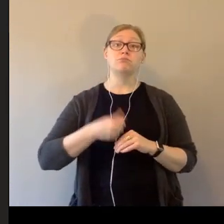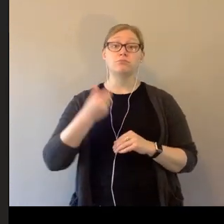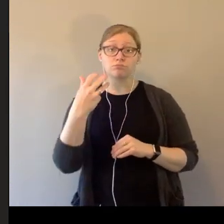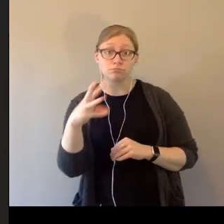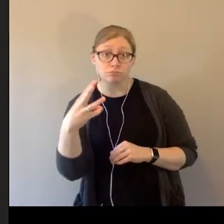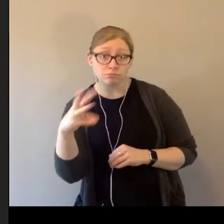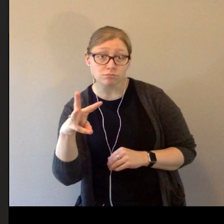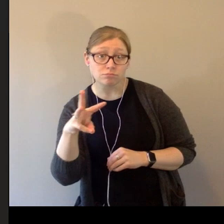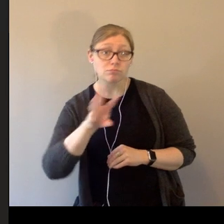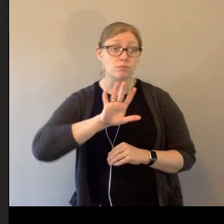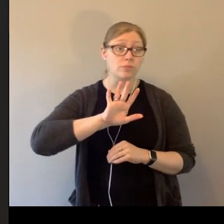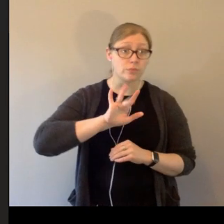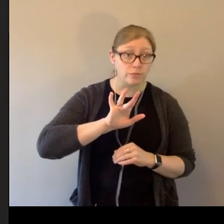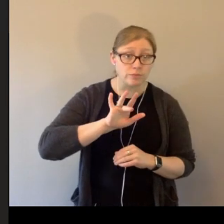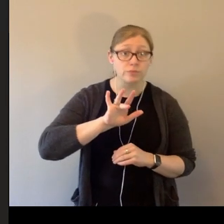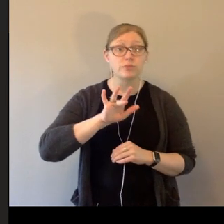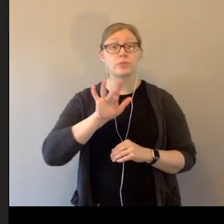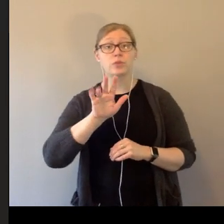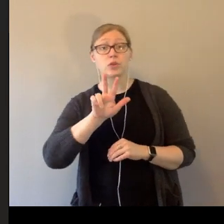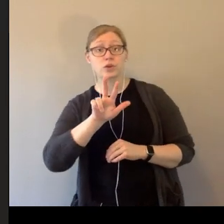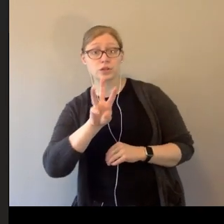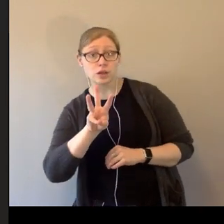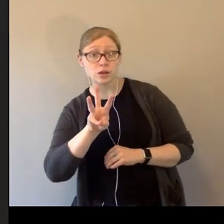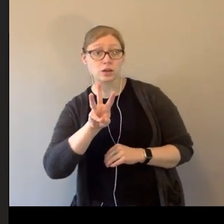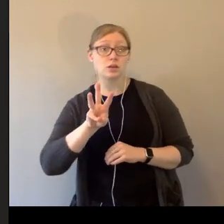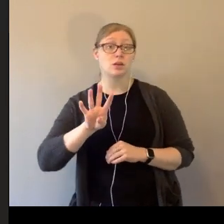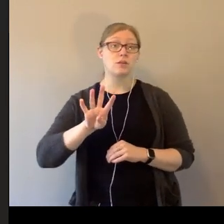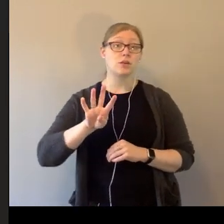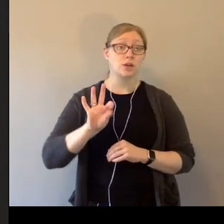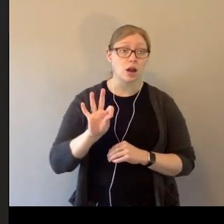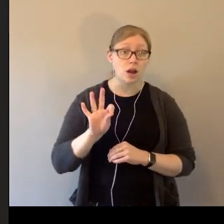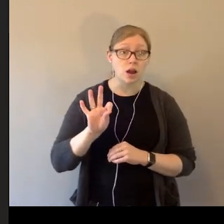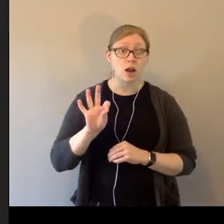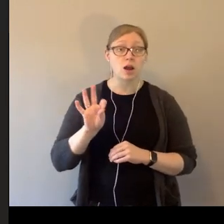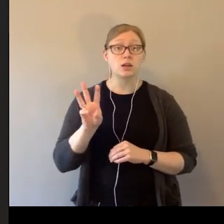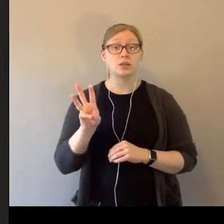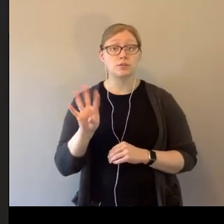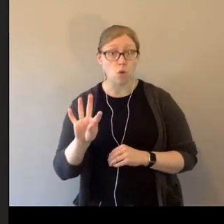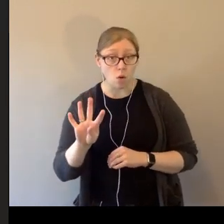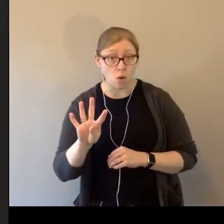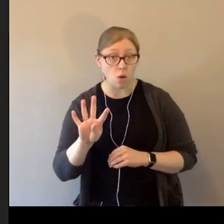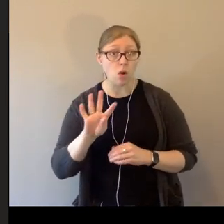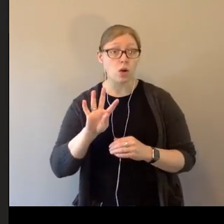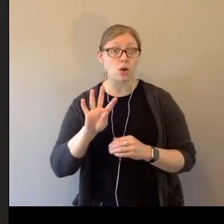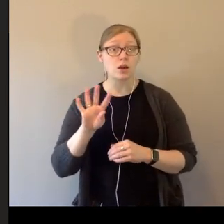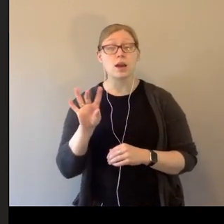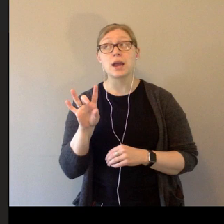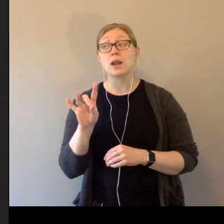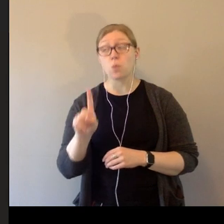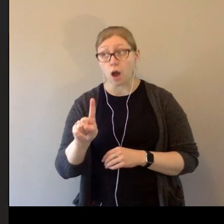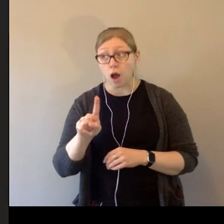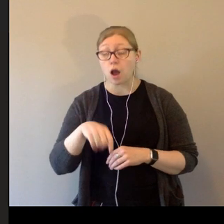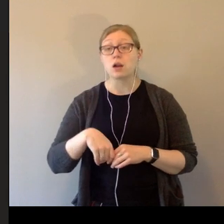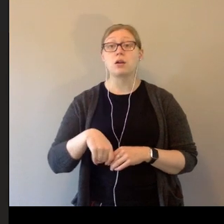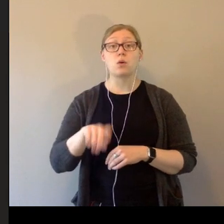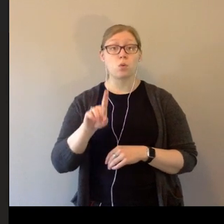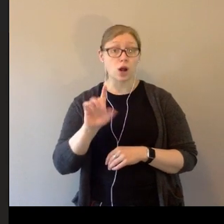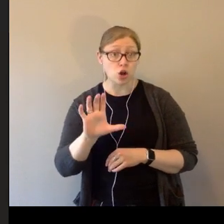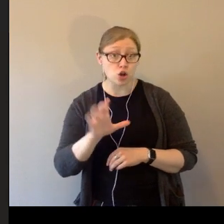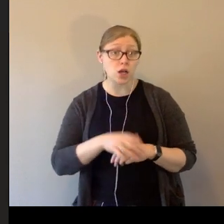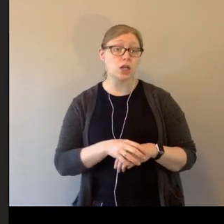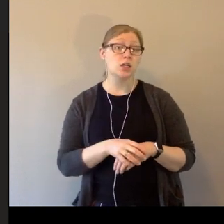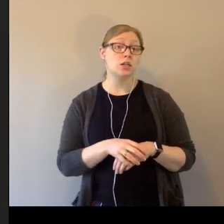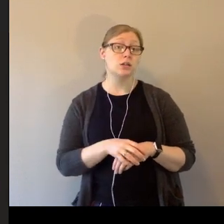25, 36, 49, 64, um, 81, 100.